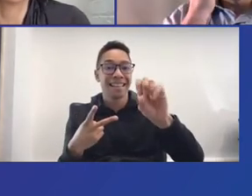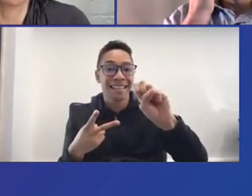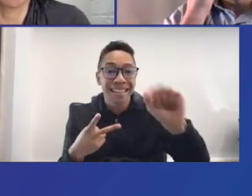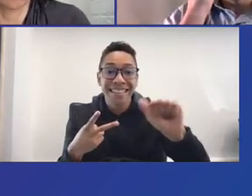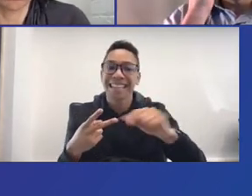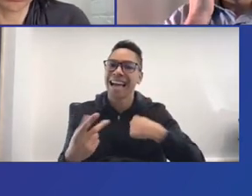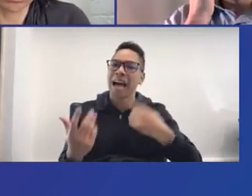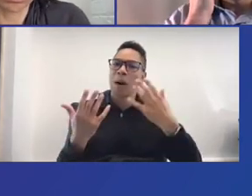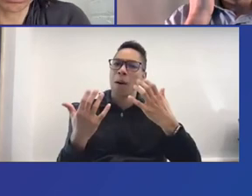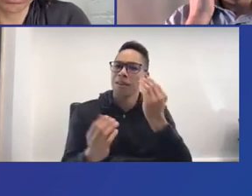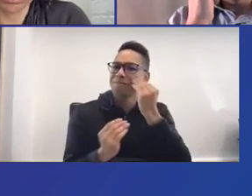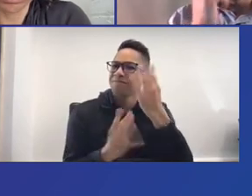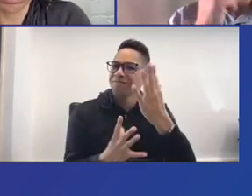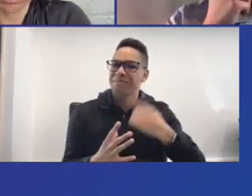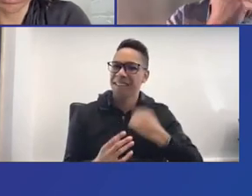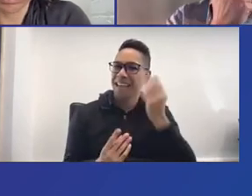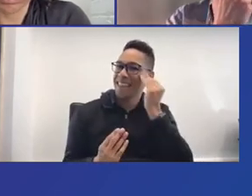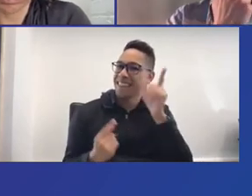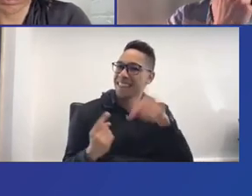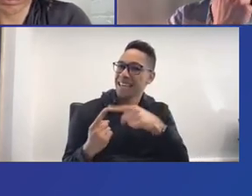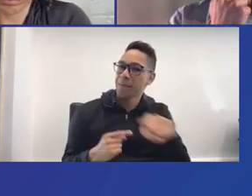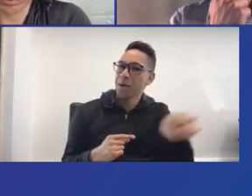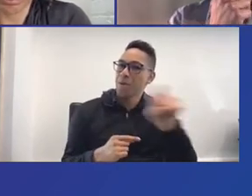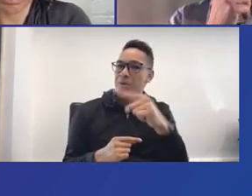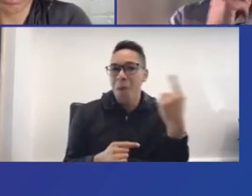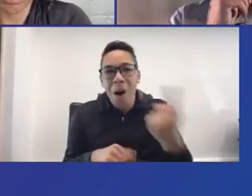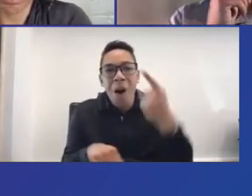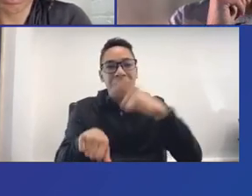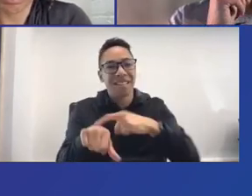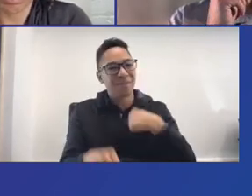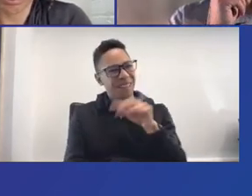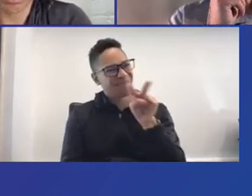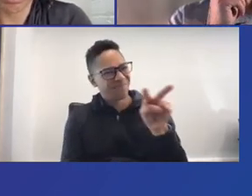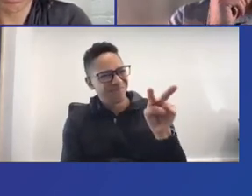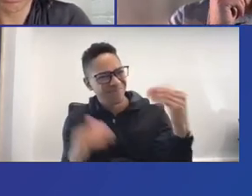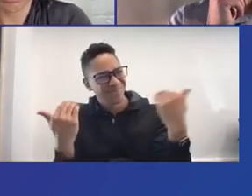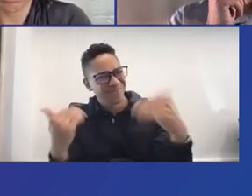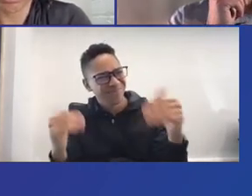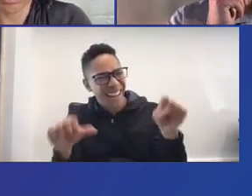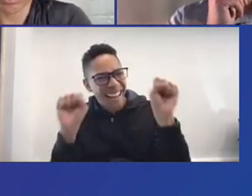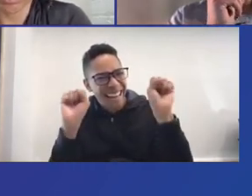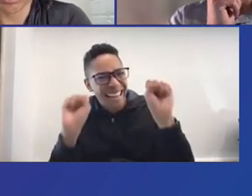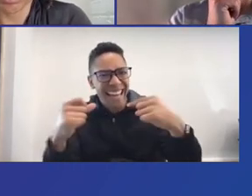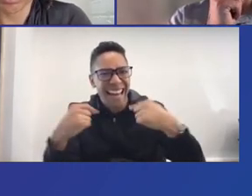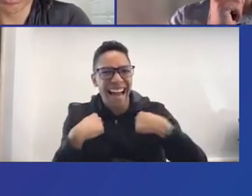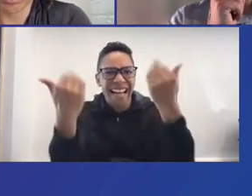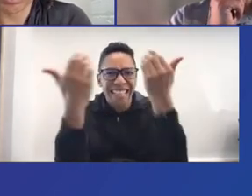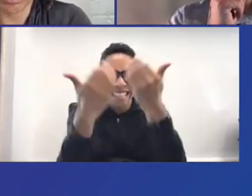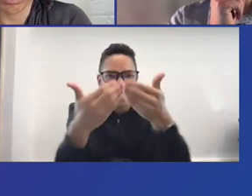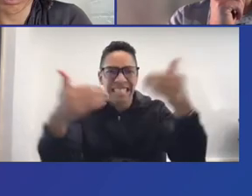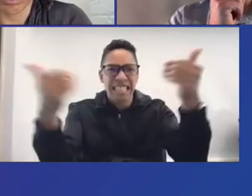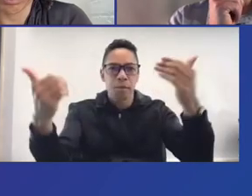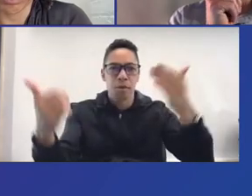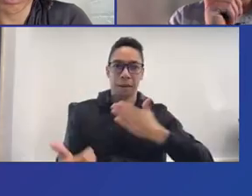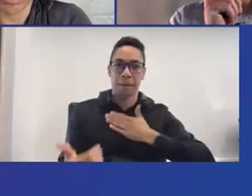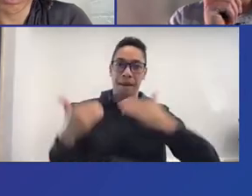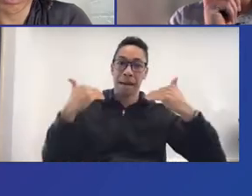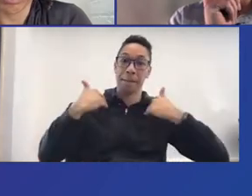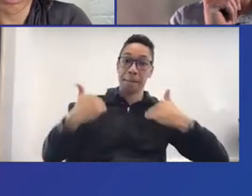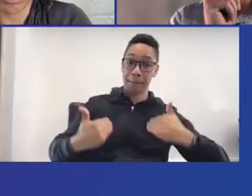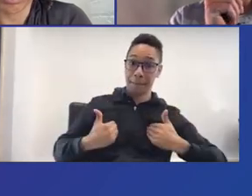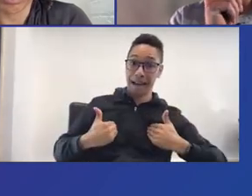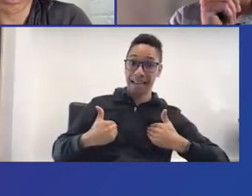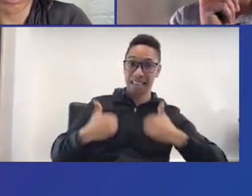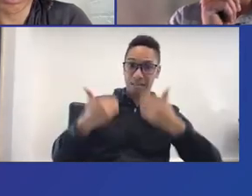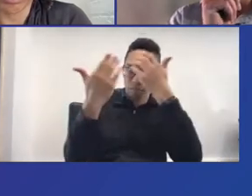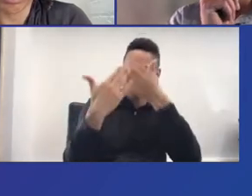say, I think about y'all all the time, and I'm like, God, could I separate my body in a way to be